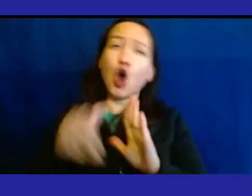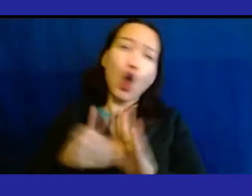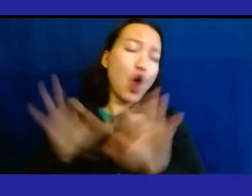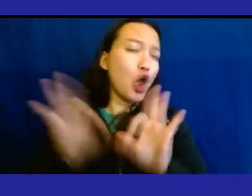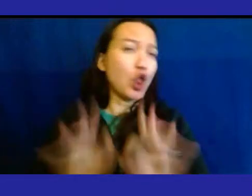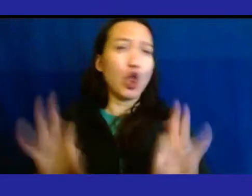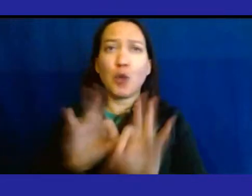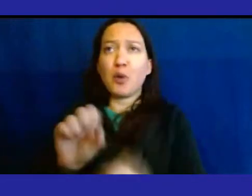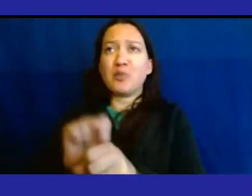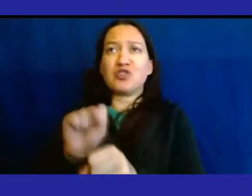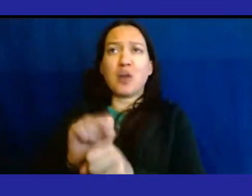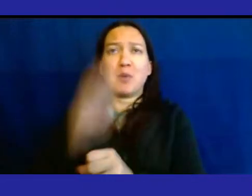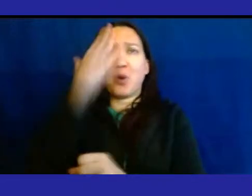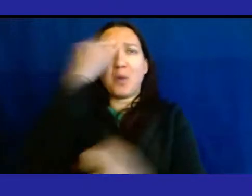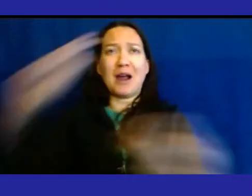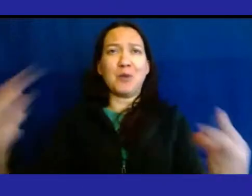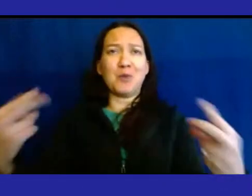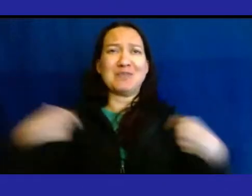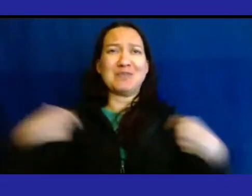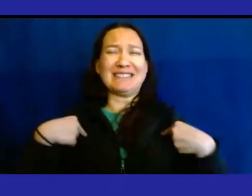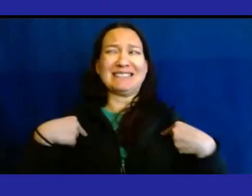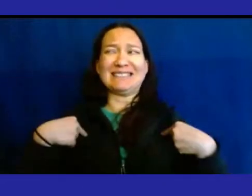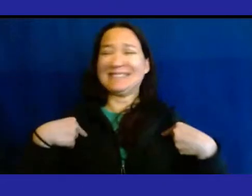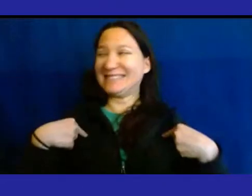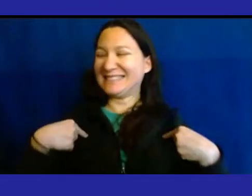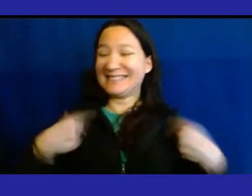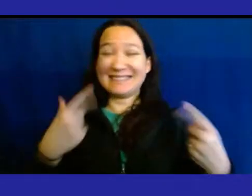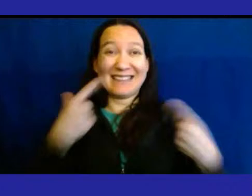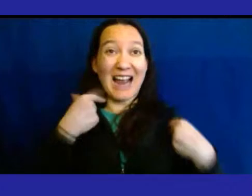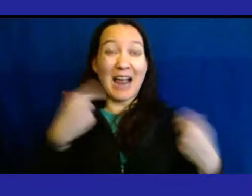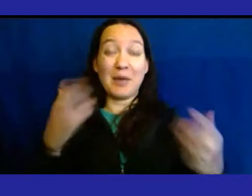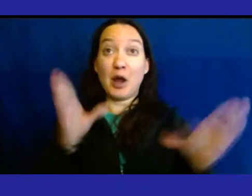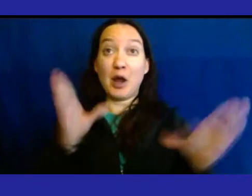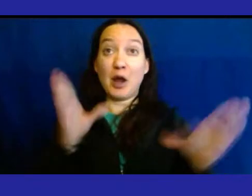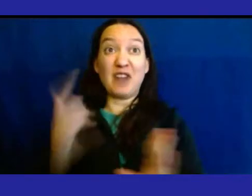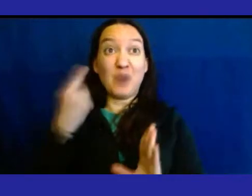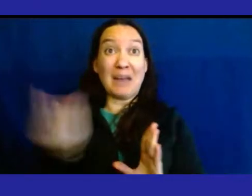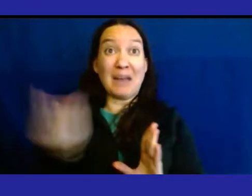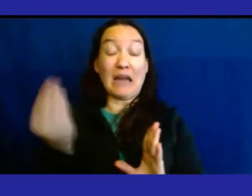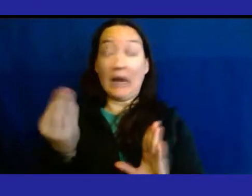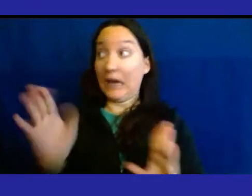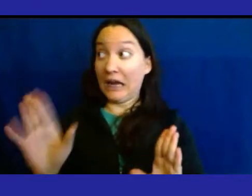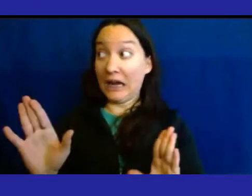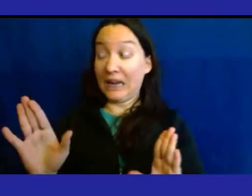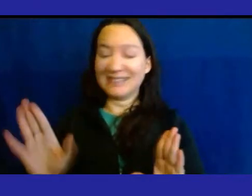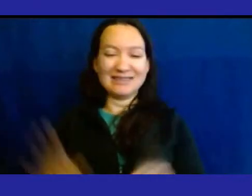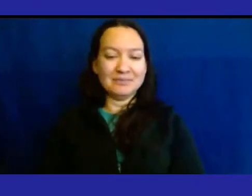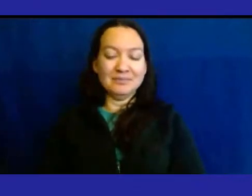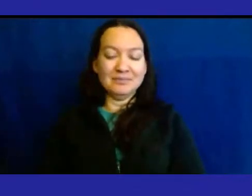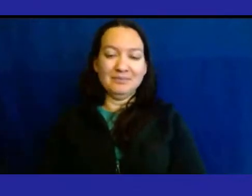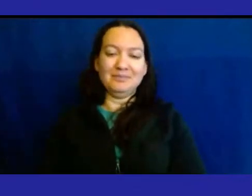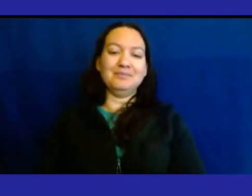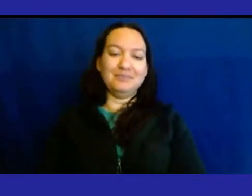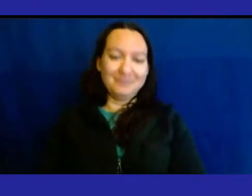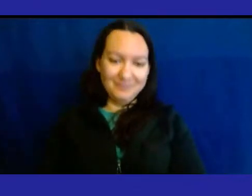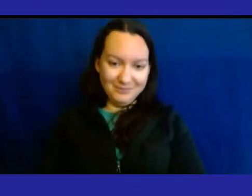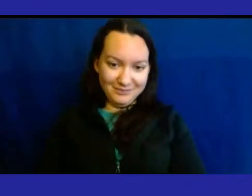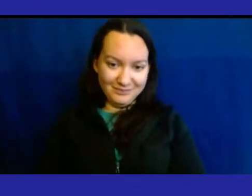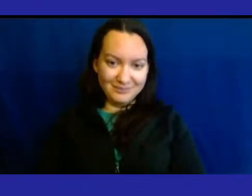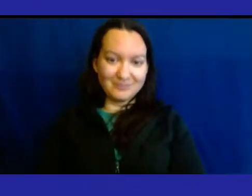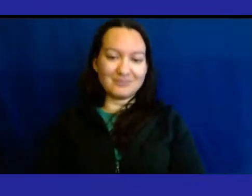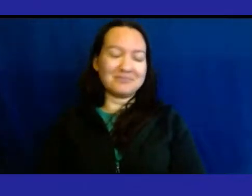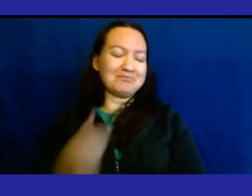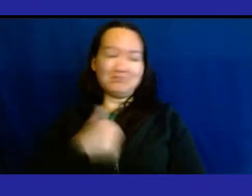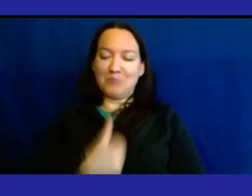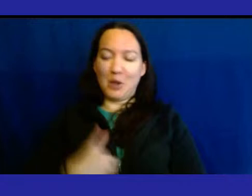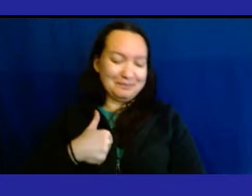me? Oh, we were watching you to prepare for Monday. You Oh. got We were like, excellent, what- excellent, excellent. I'm sorry. Go